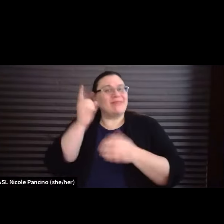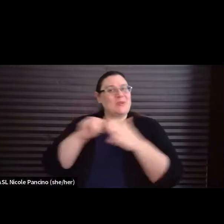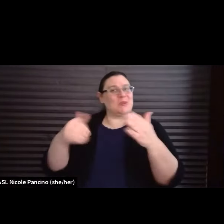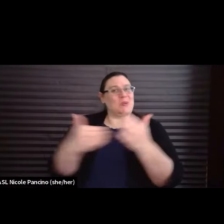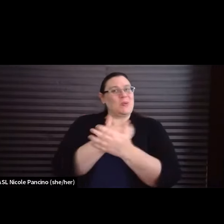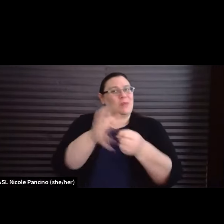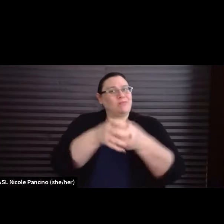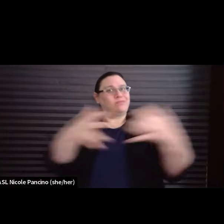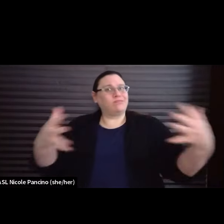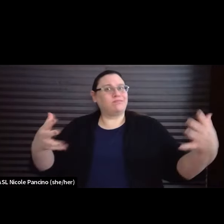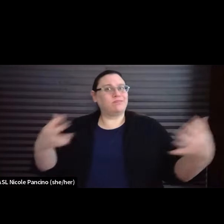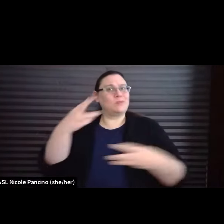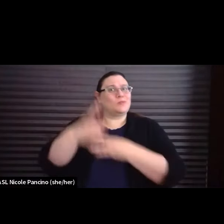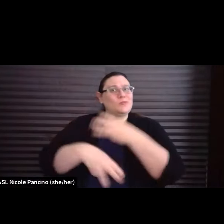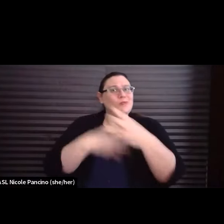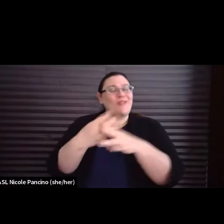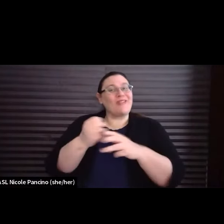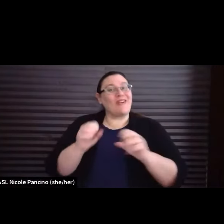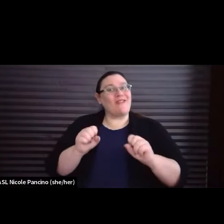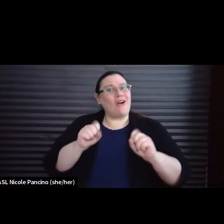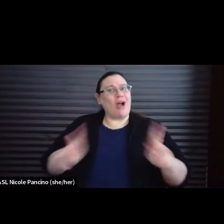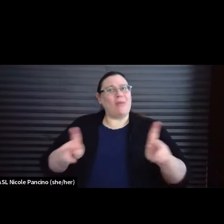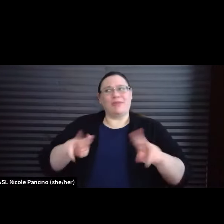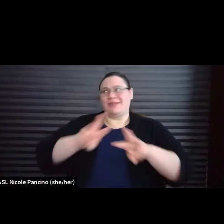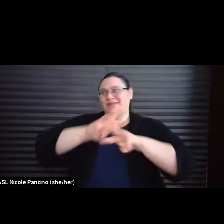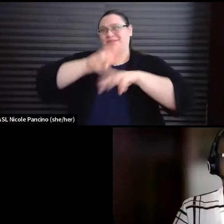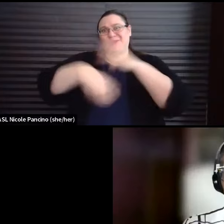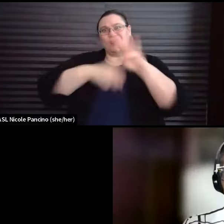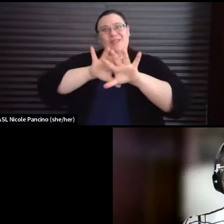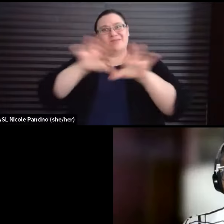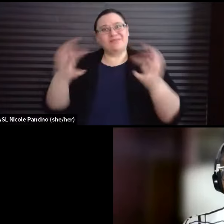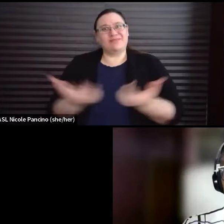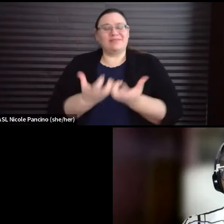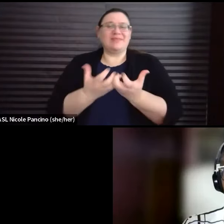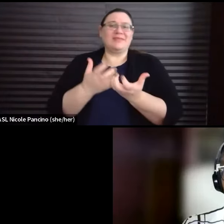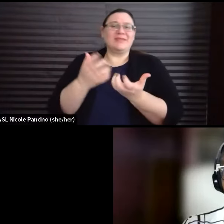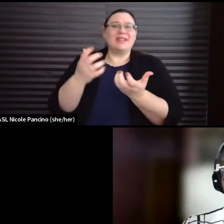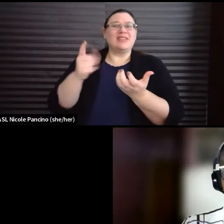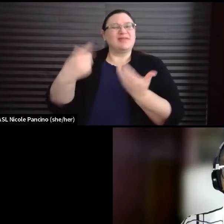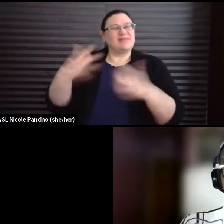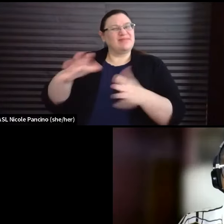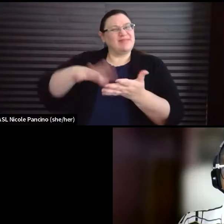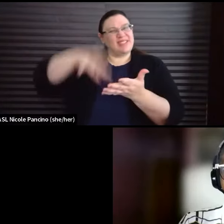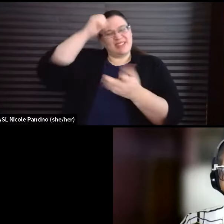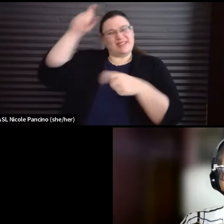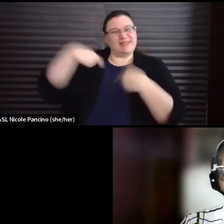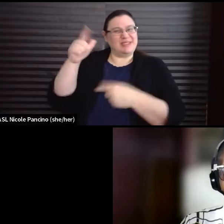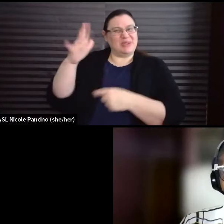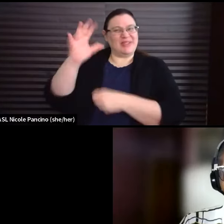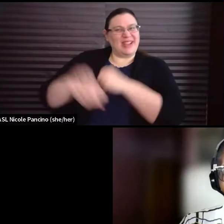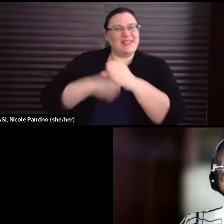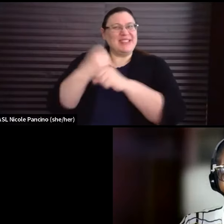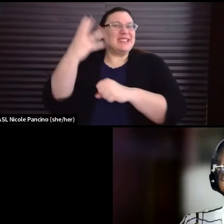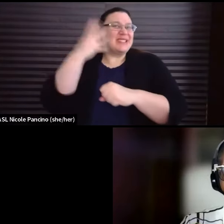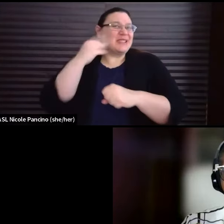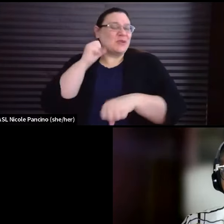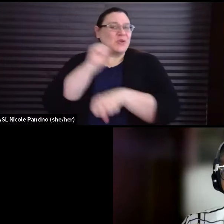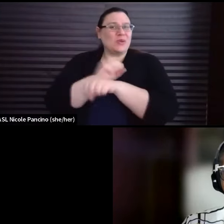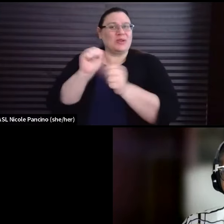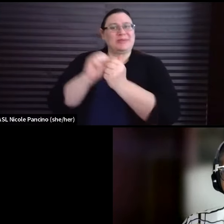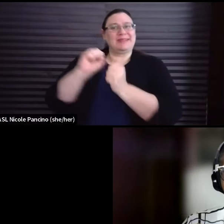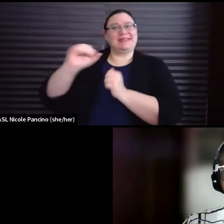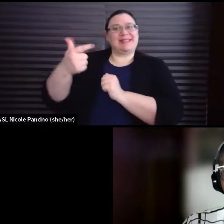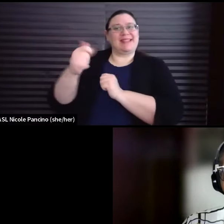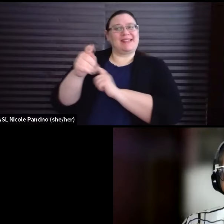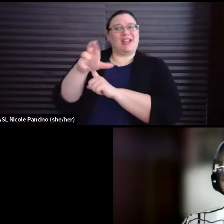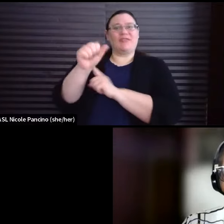global opportunities. Treslyn will use her vast knowledge gained from 25 years of experience working with SAG-AFTRA and the voiceover